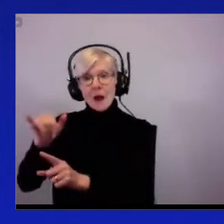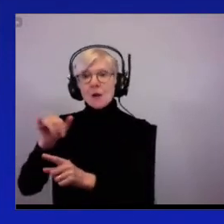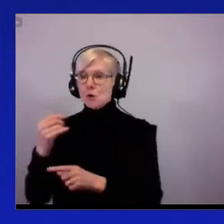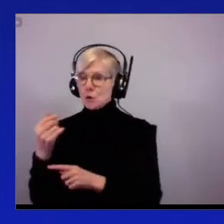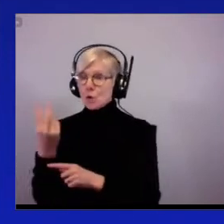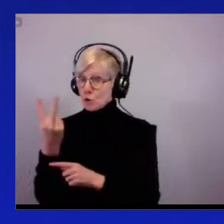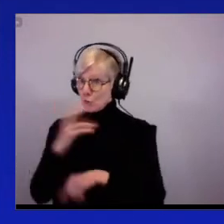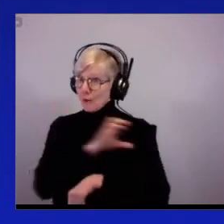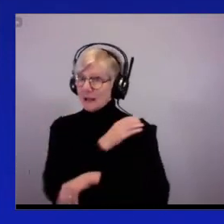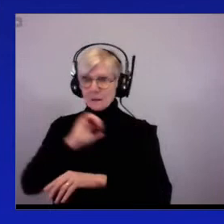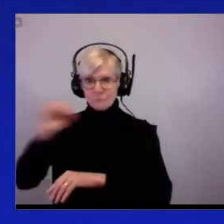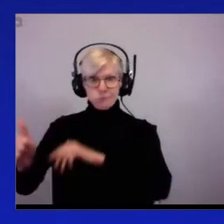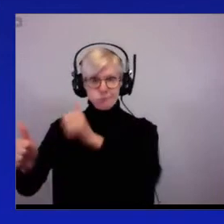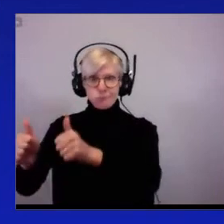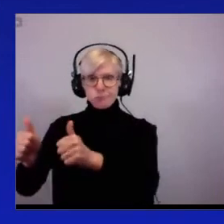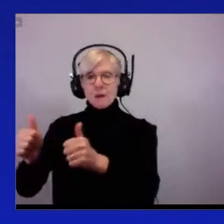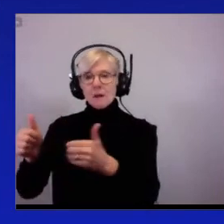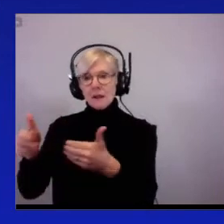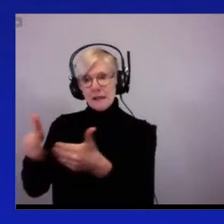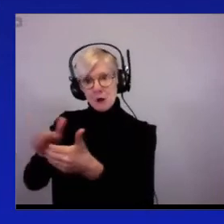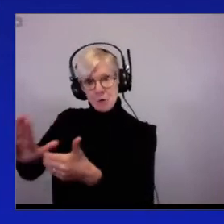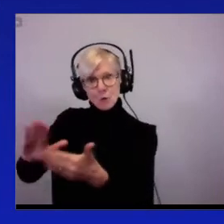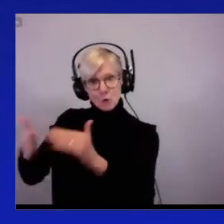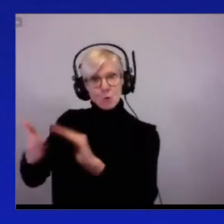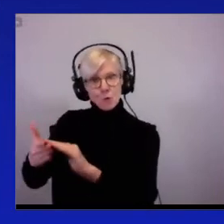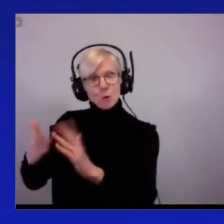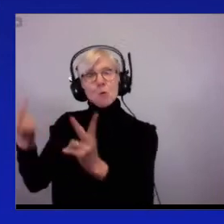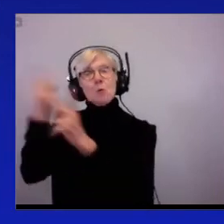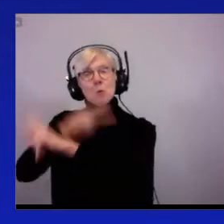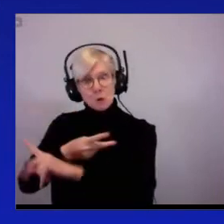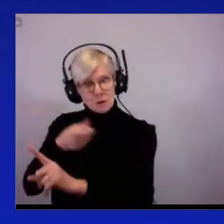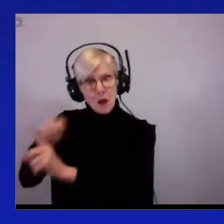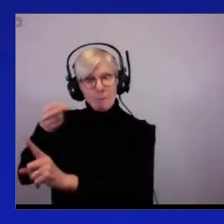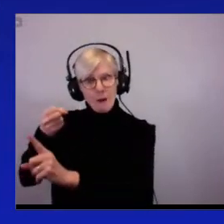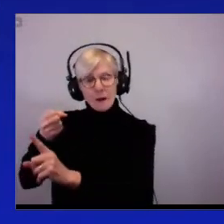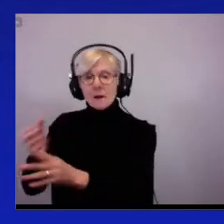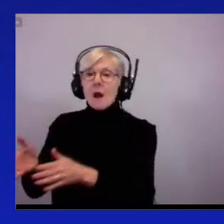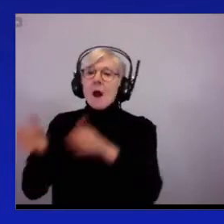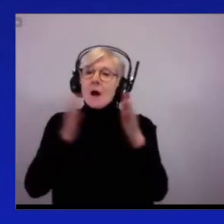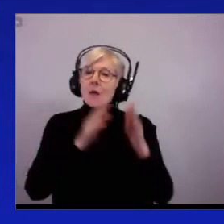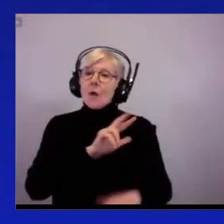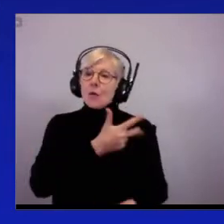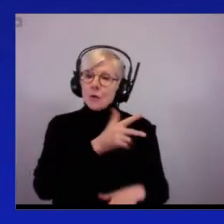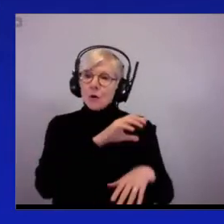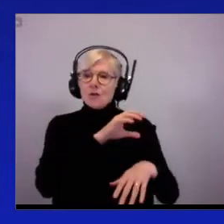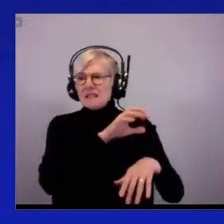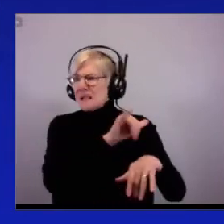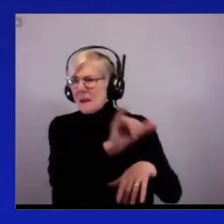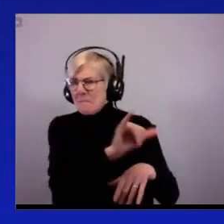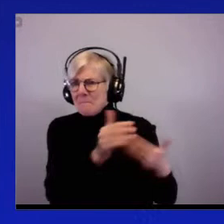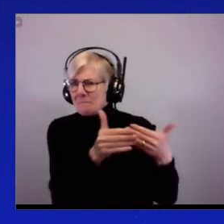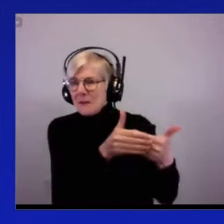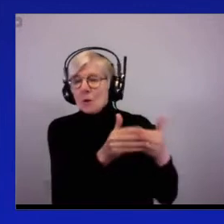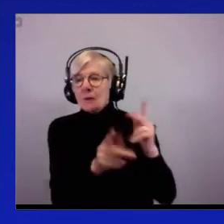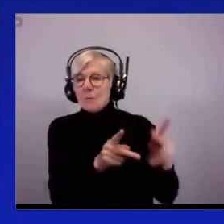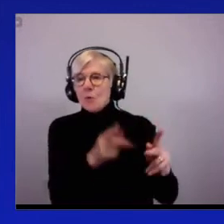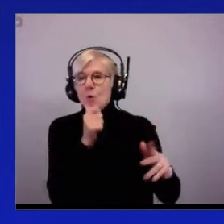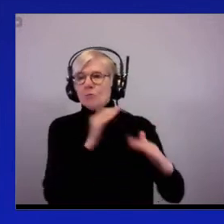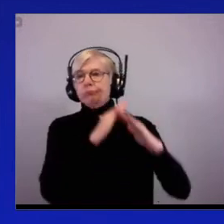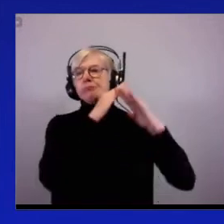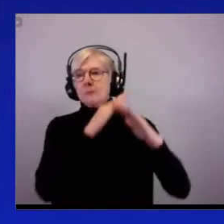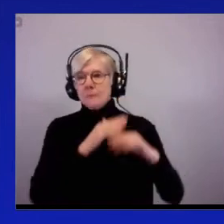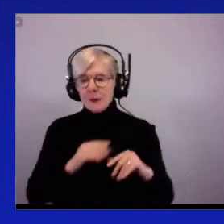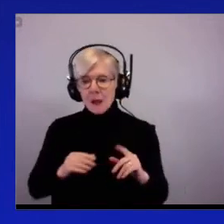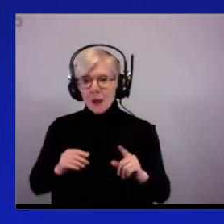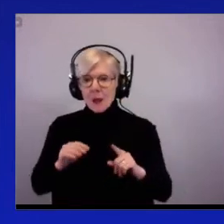those communities. And then the third, again, will be the same thing. And then the options that were brought up, like whether we